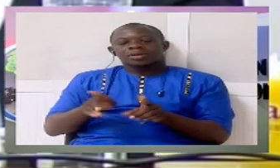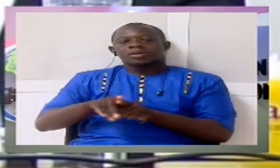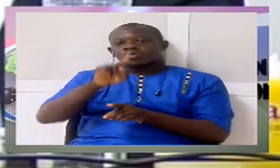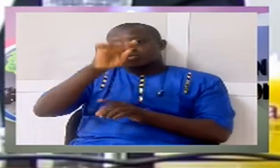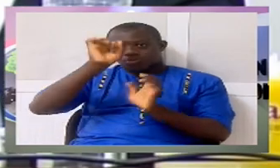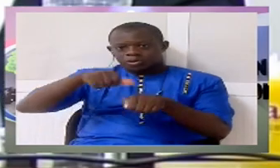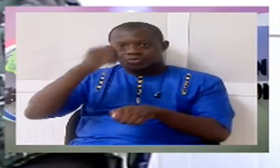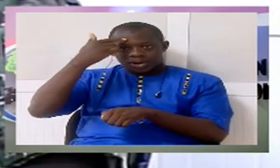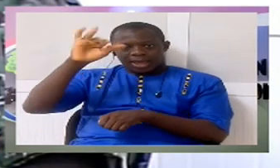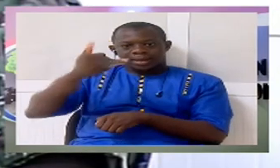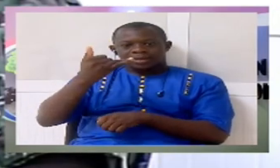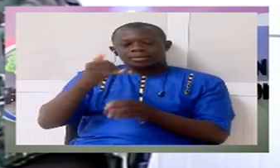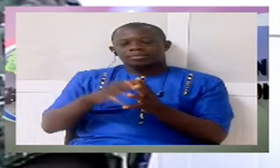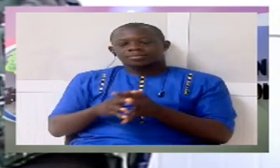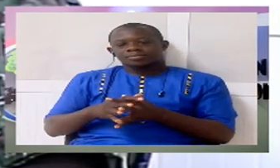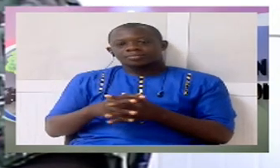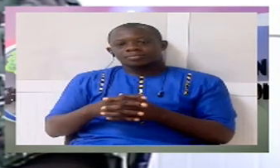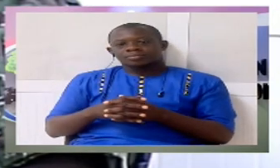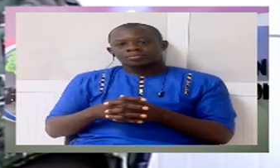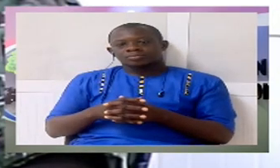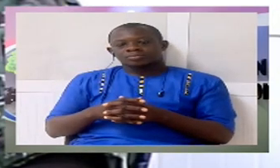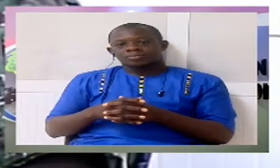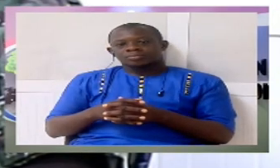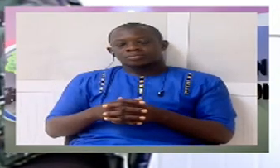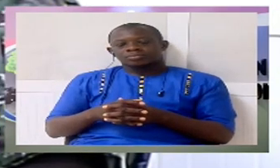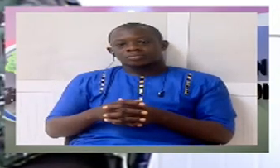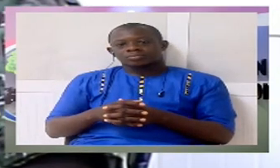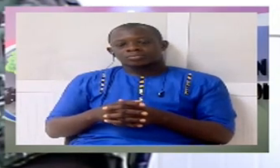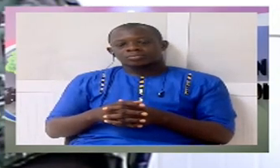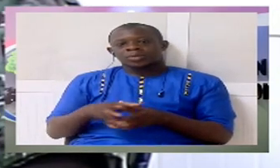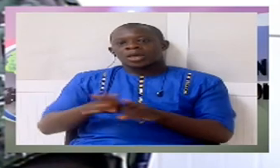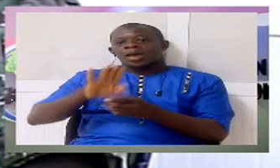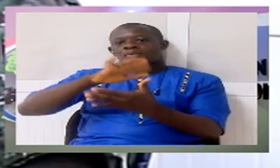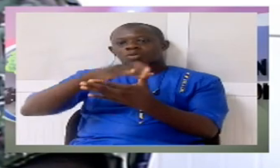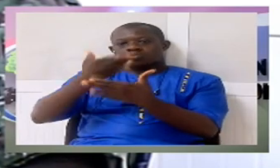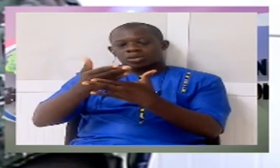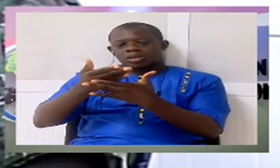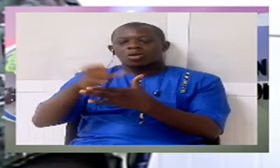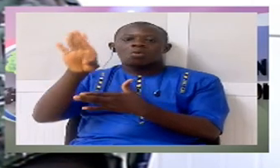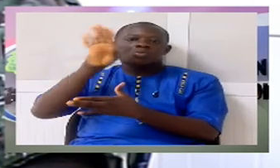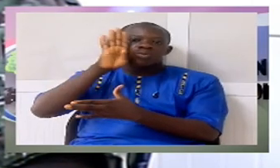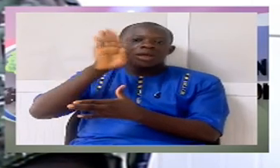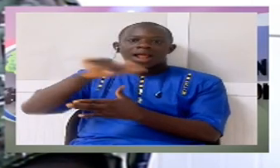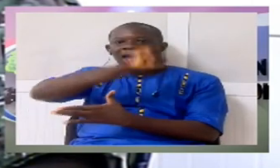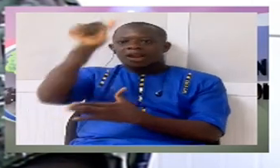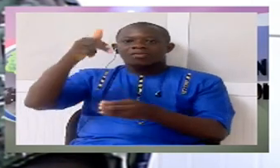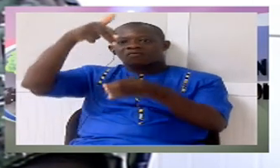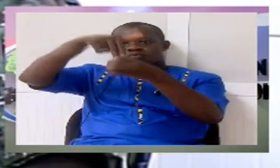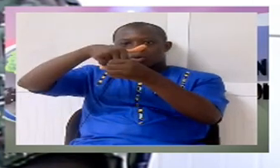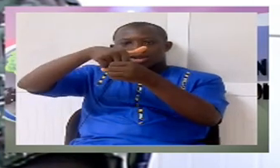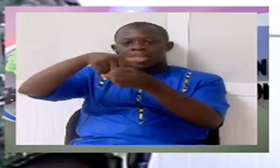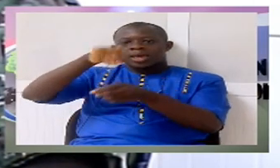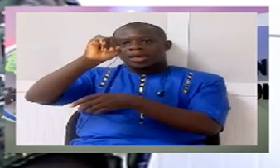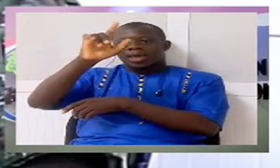agree? And nga ci lu. Around 300 meters. Yes. Between Cocoa Ocean and the Atlas. Okay. The